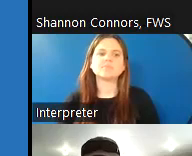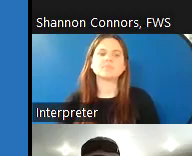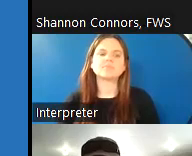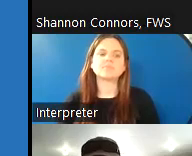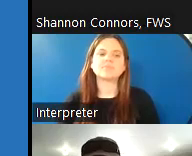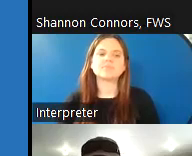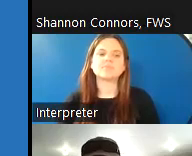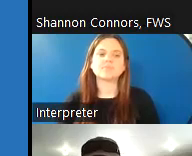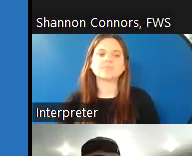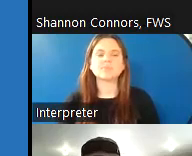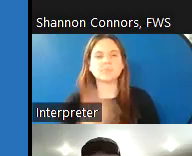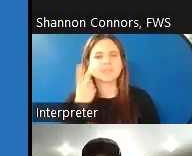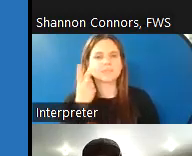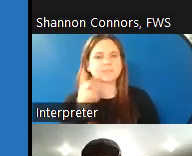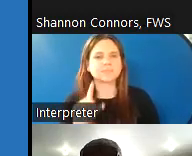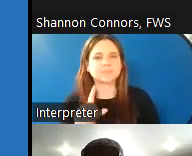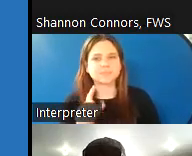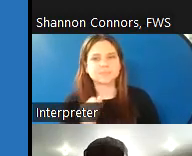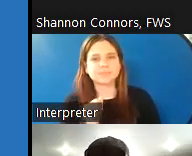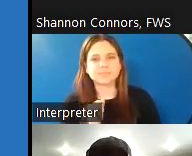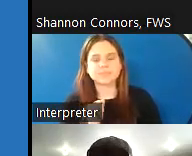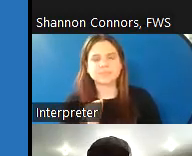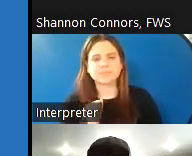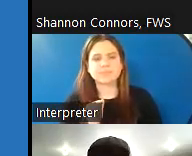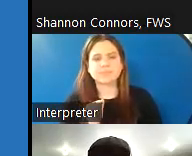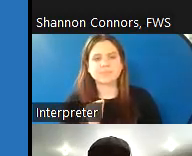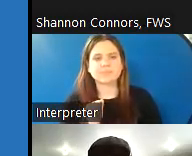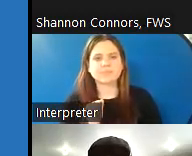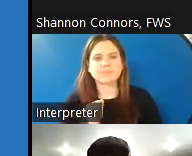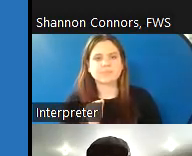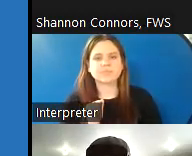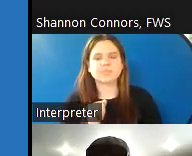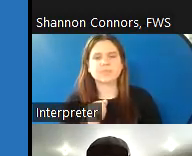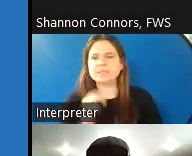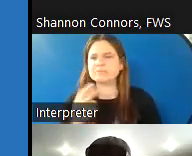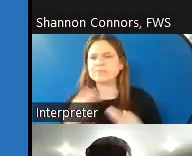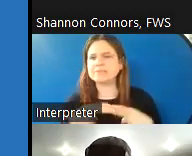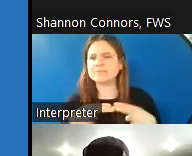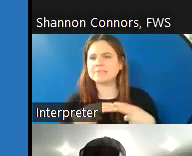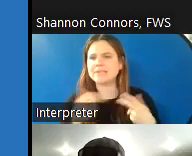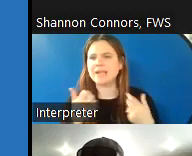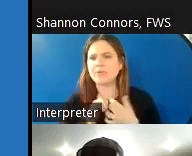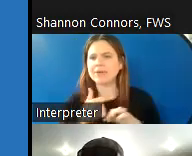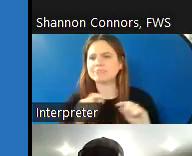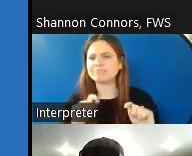see here, how do I switch slides?